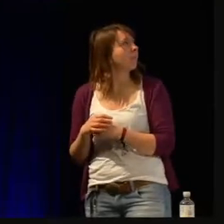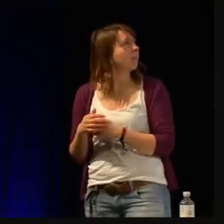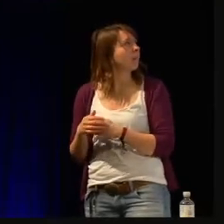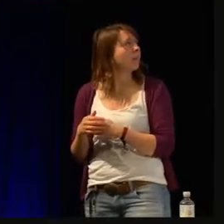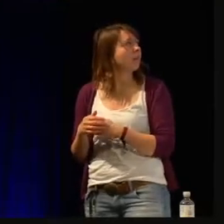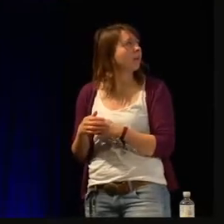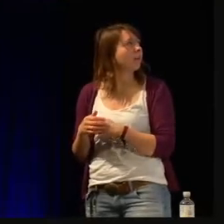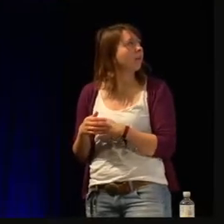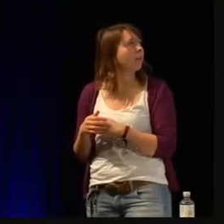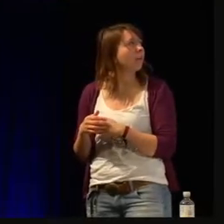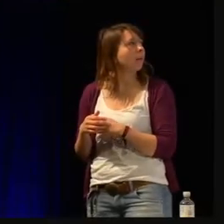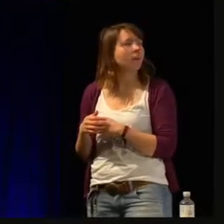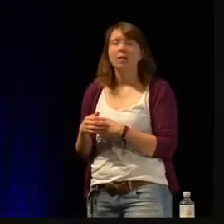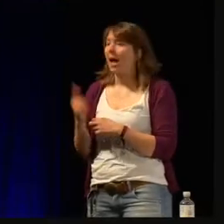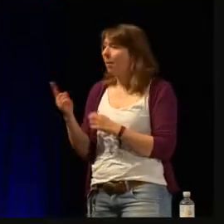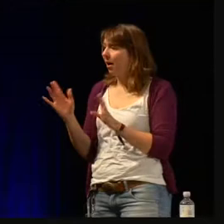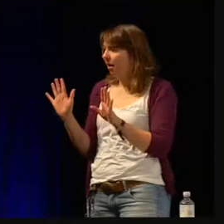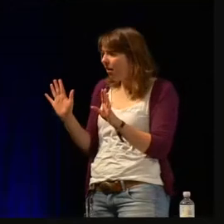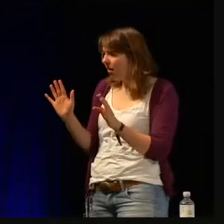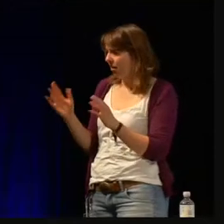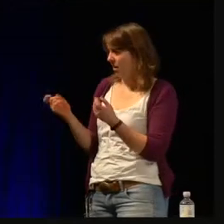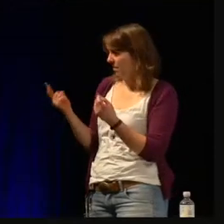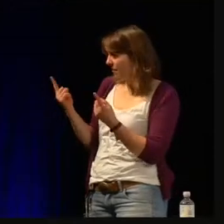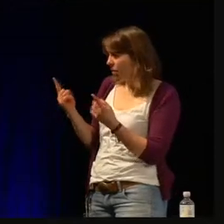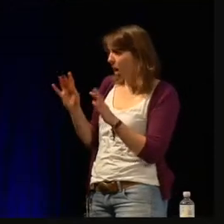And the spooky thing is that